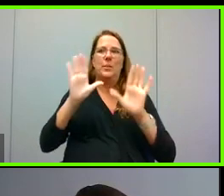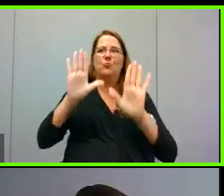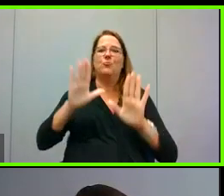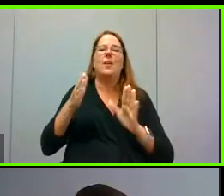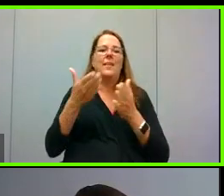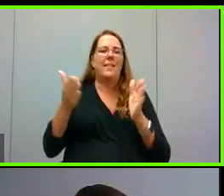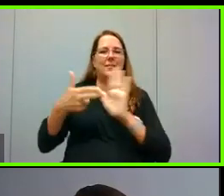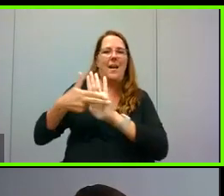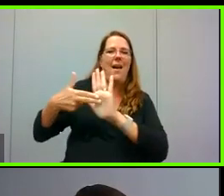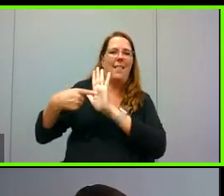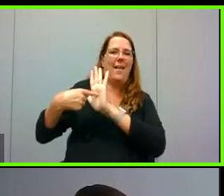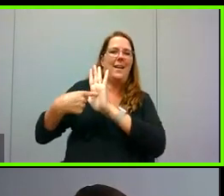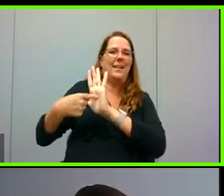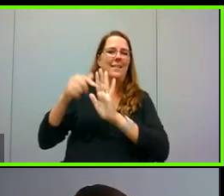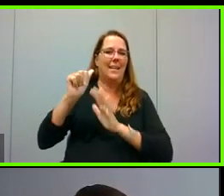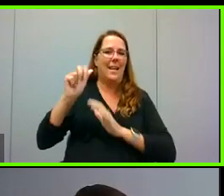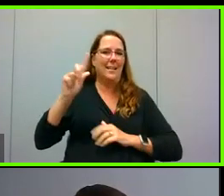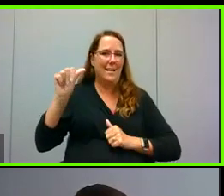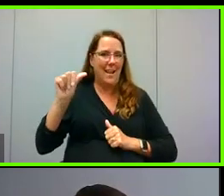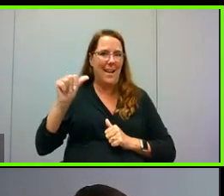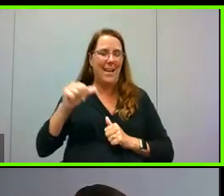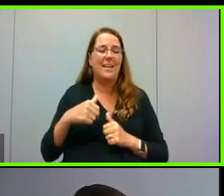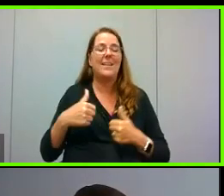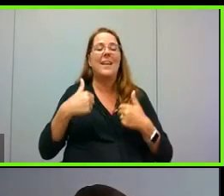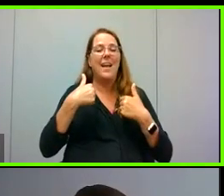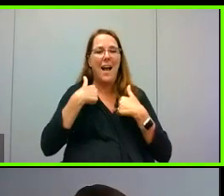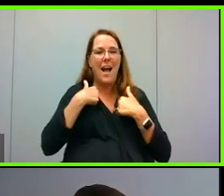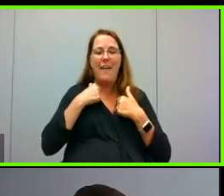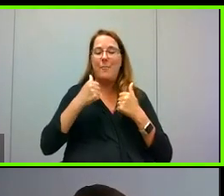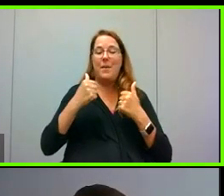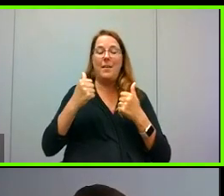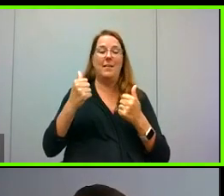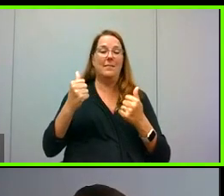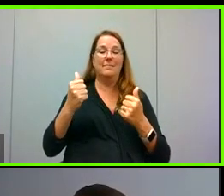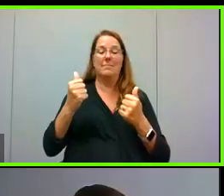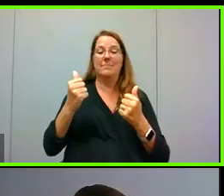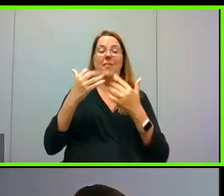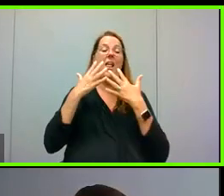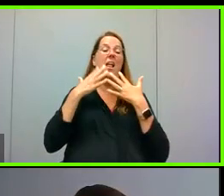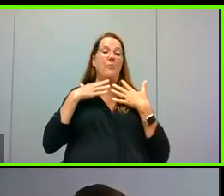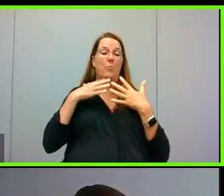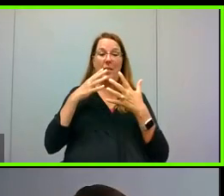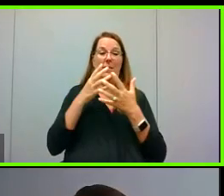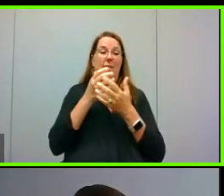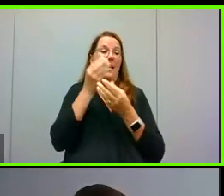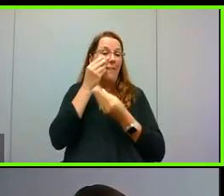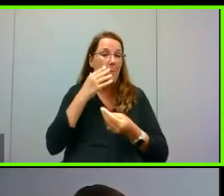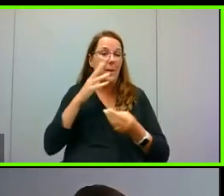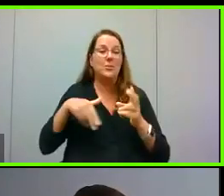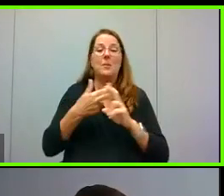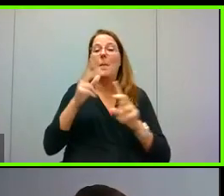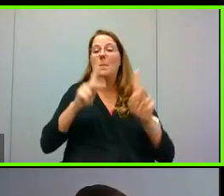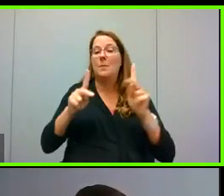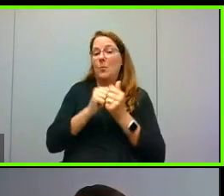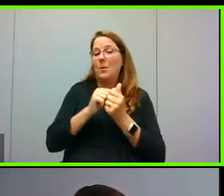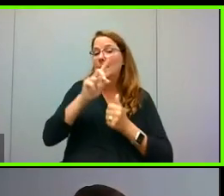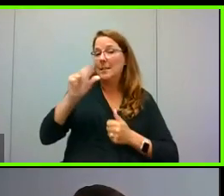ADA. I've been partnering with organizations like the Virginia Board for People with Disabilities